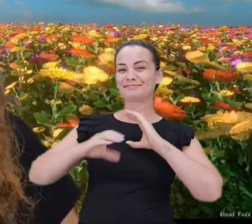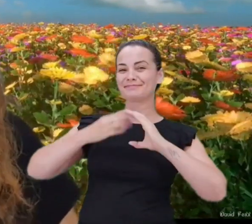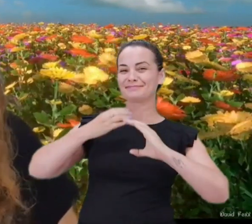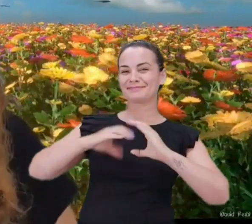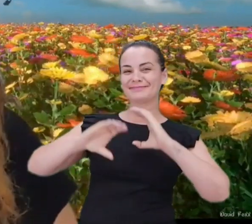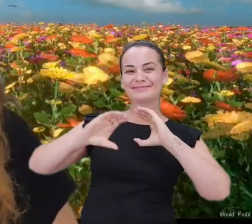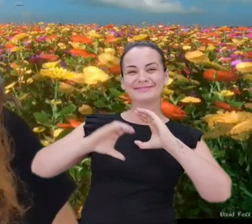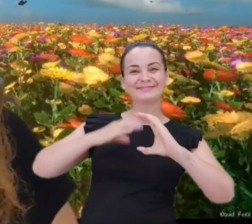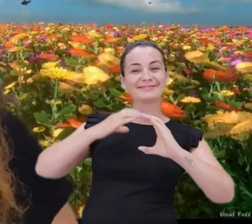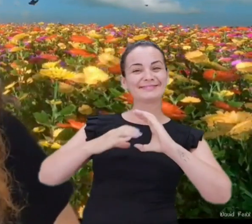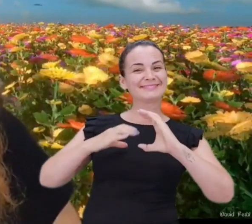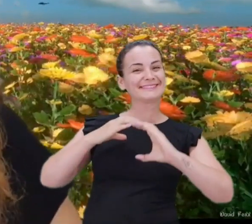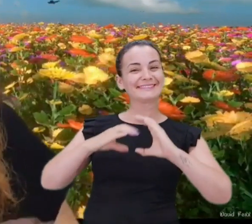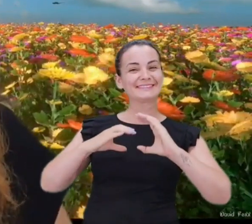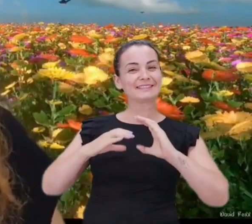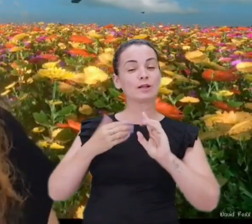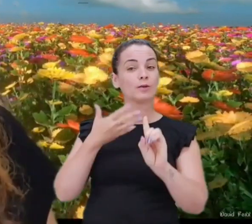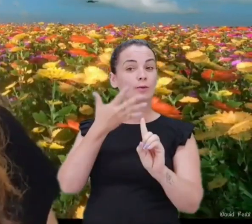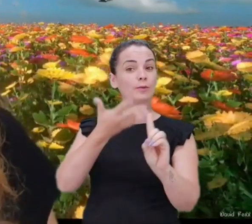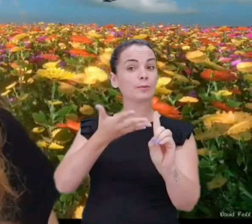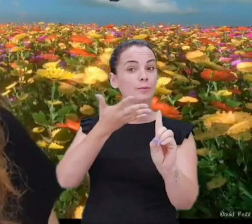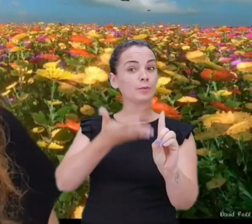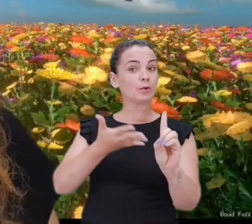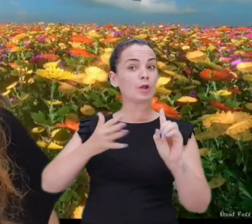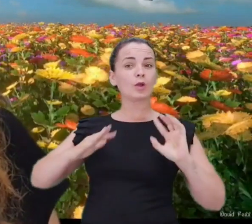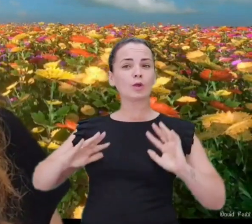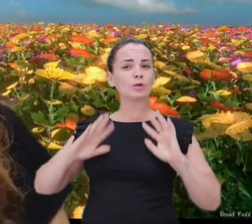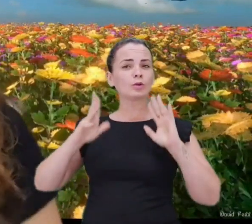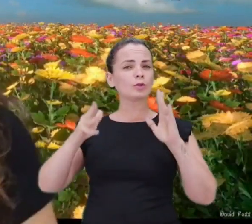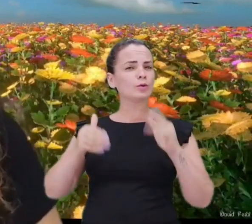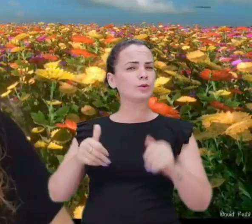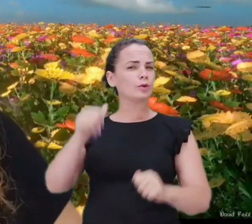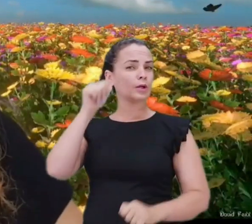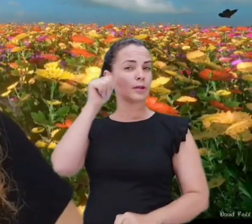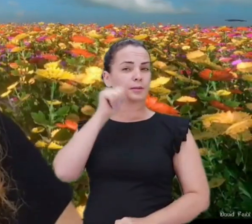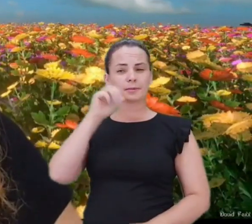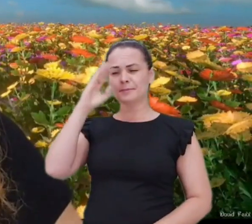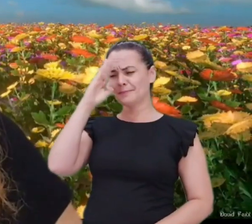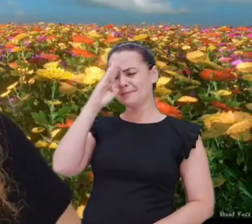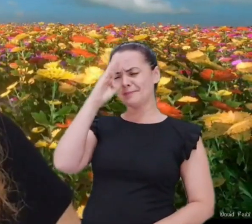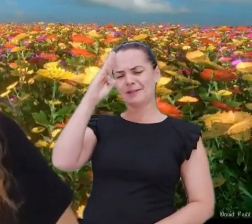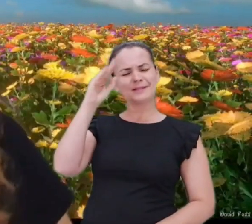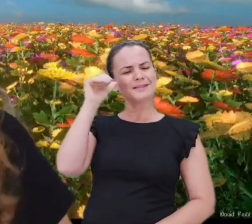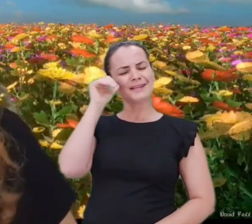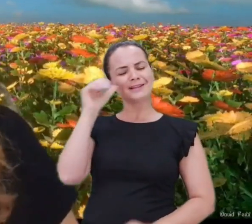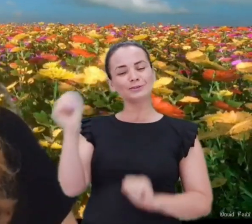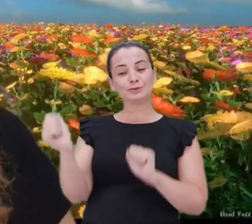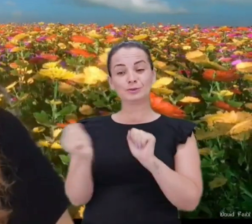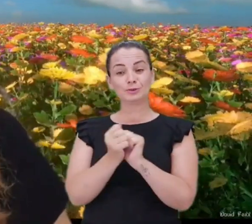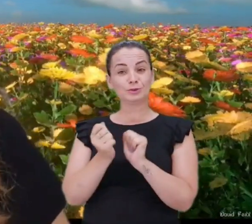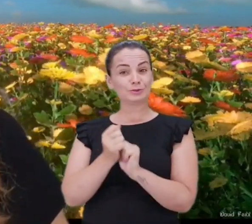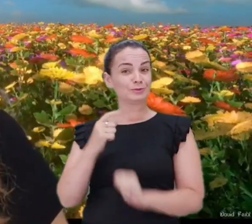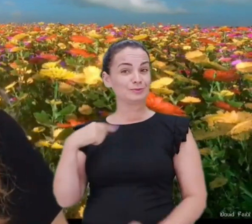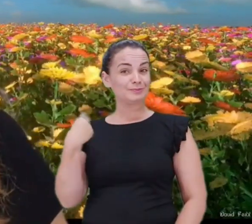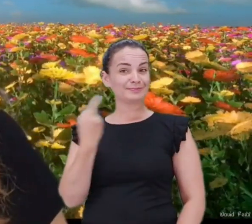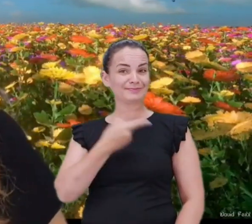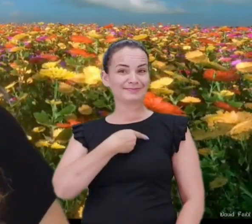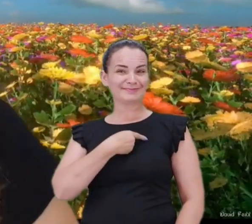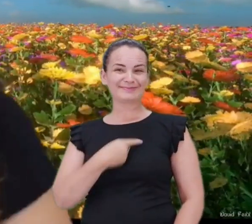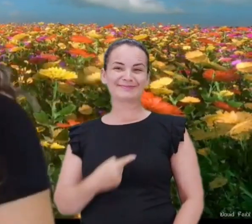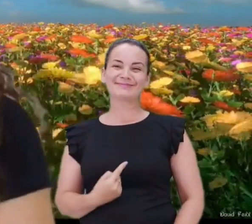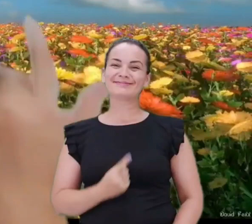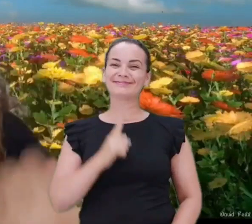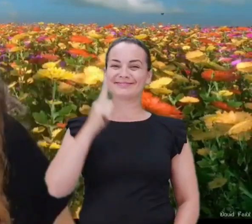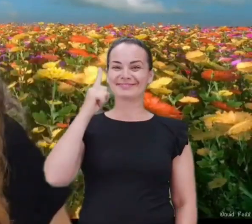uma canção em homenagem a todas as mulheres, principalmente para aquelas que estão bem pertinho de